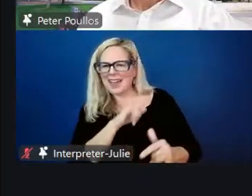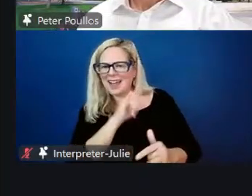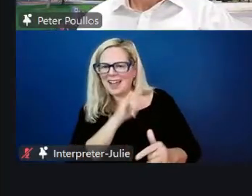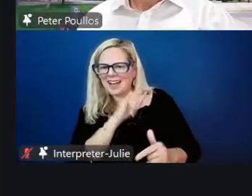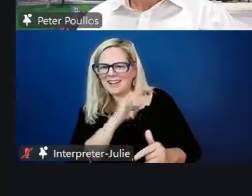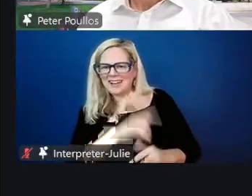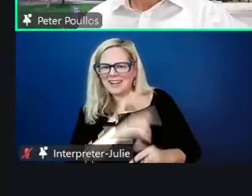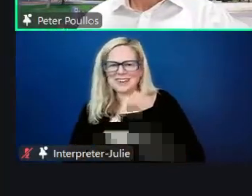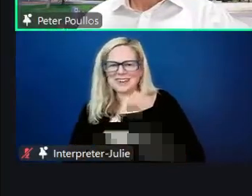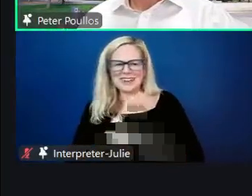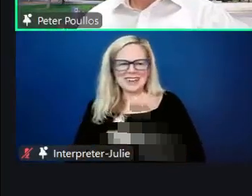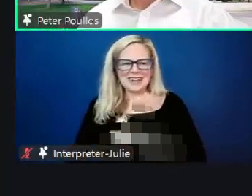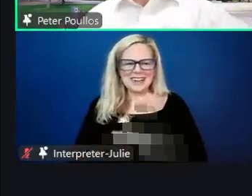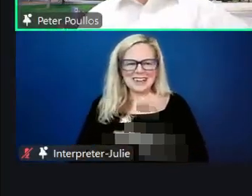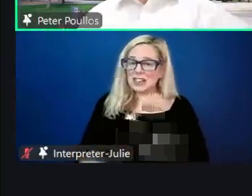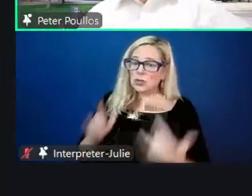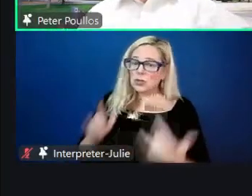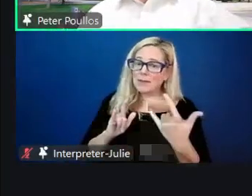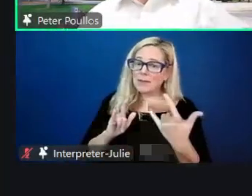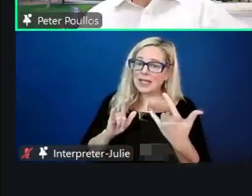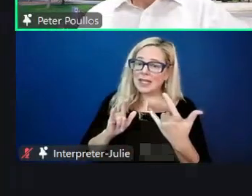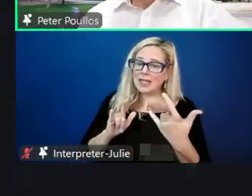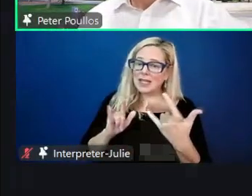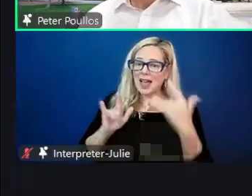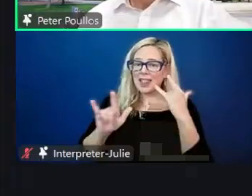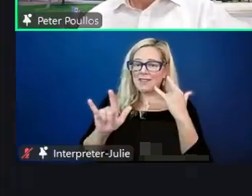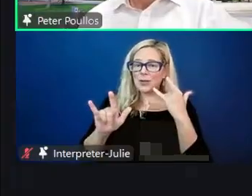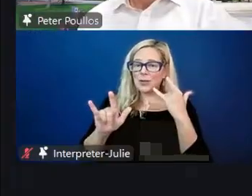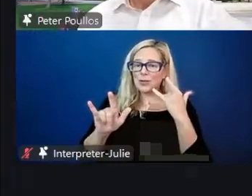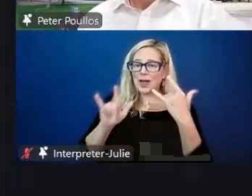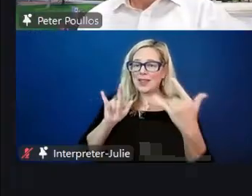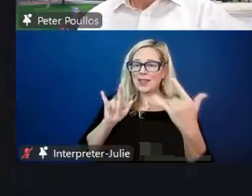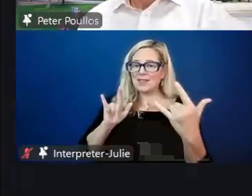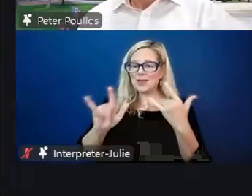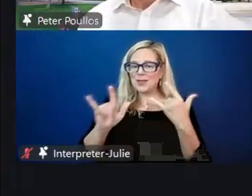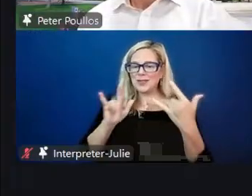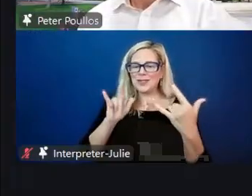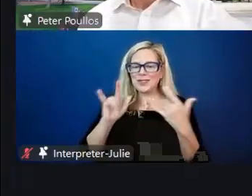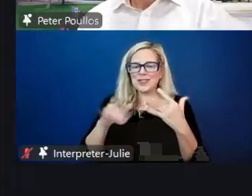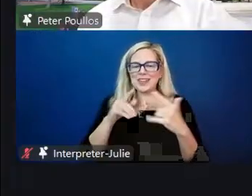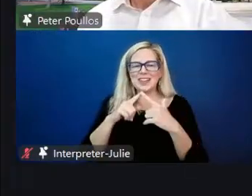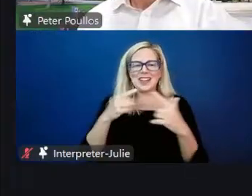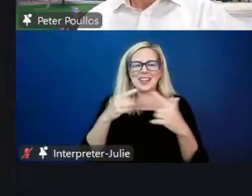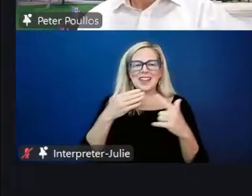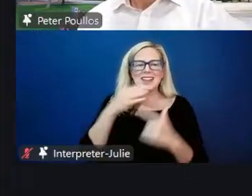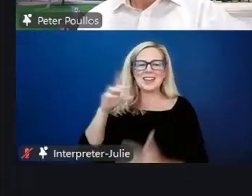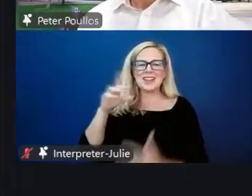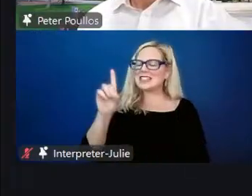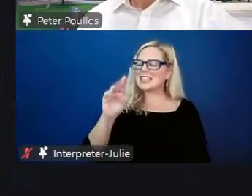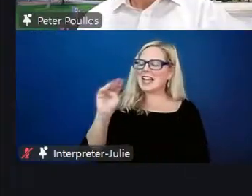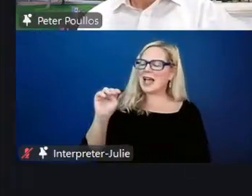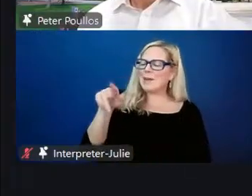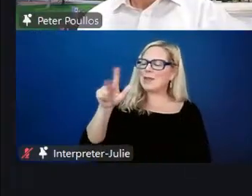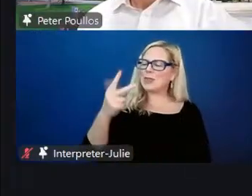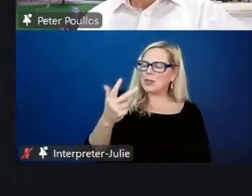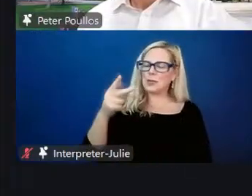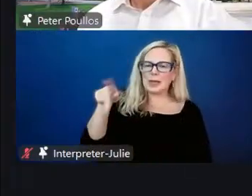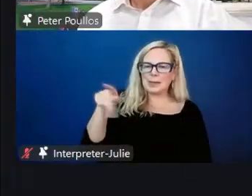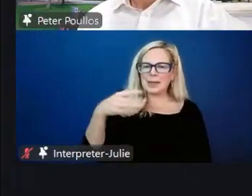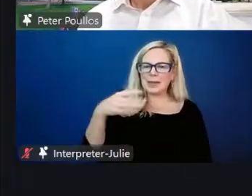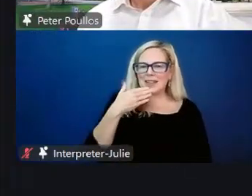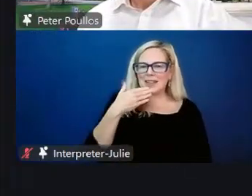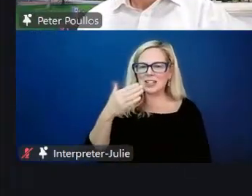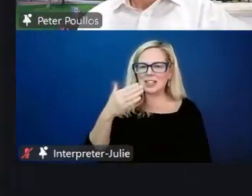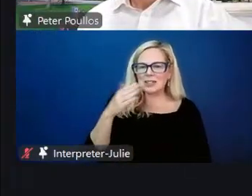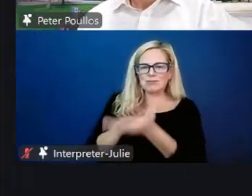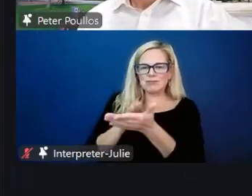Do you And love me? I love you too. Yes. Special shout out to DM3P, the Disability in Medicine Mutual Mentorship Program. If